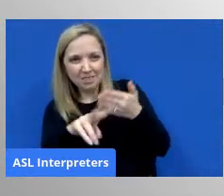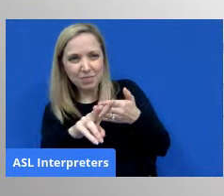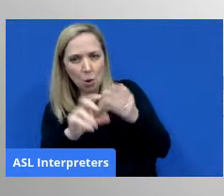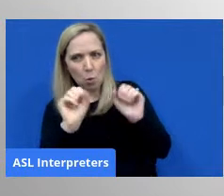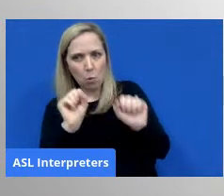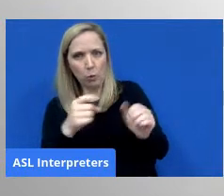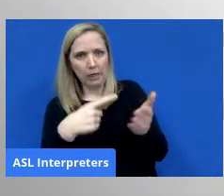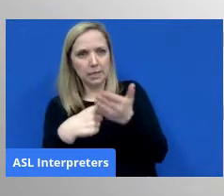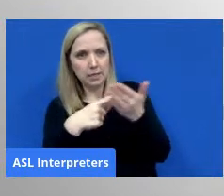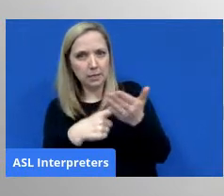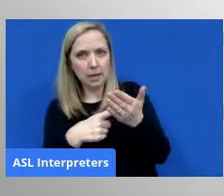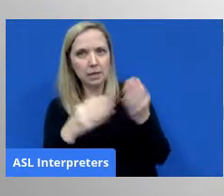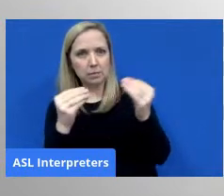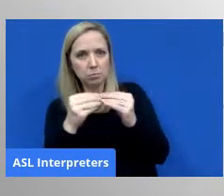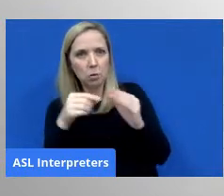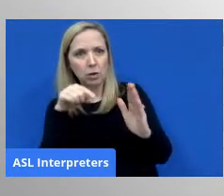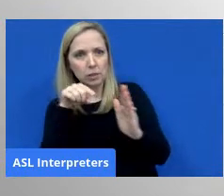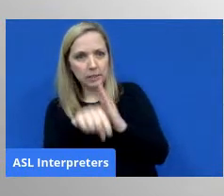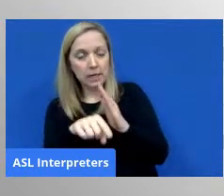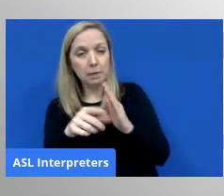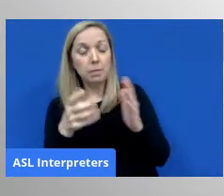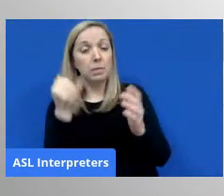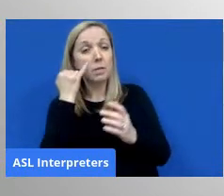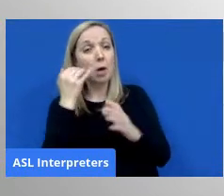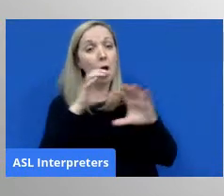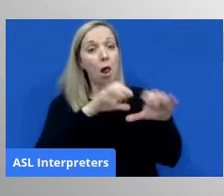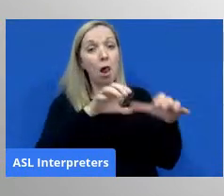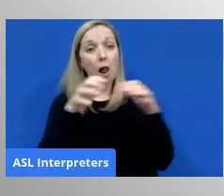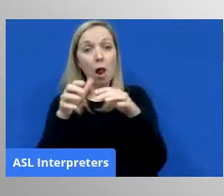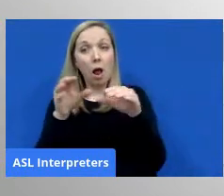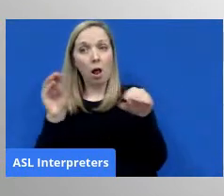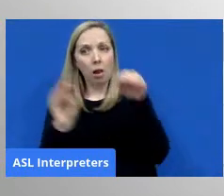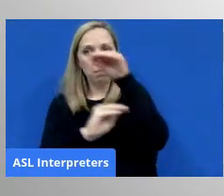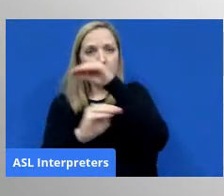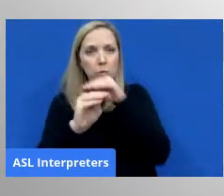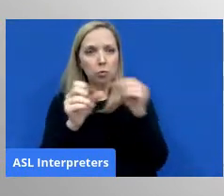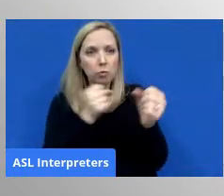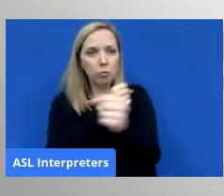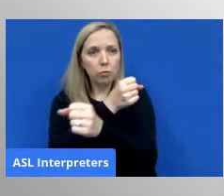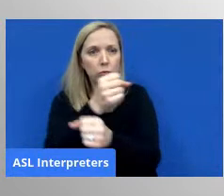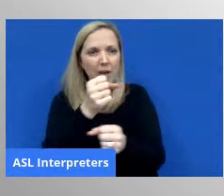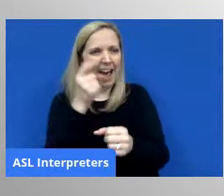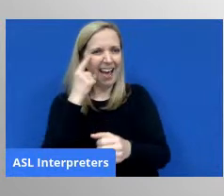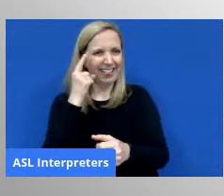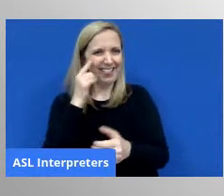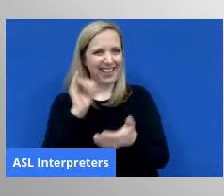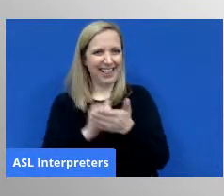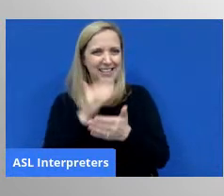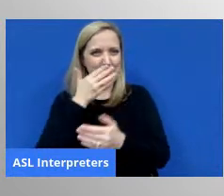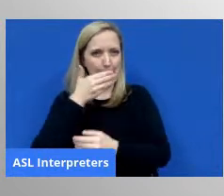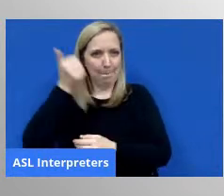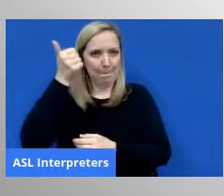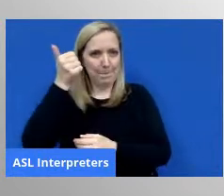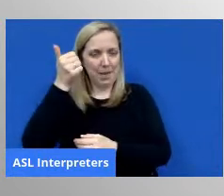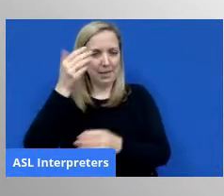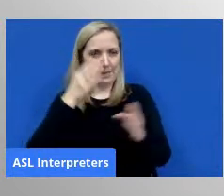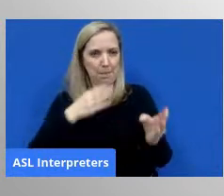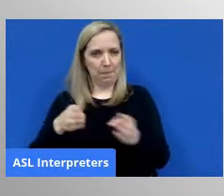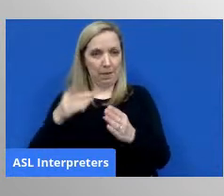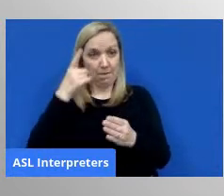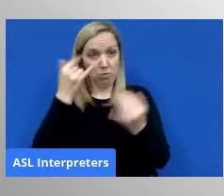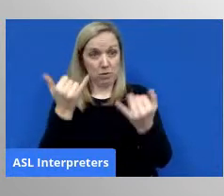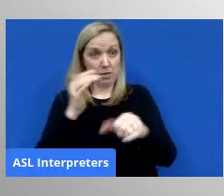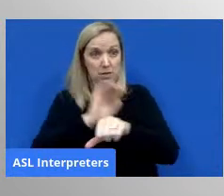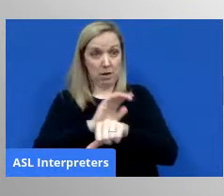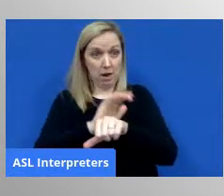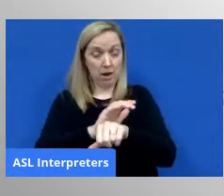or superintendent evaluation committee, so that's what I would think would be the best course for tonight. And then